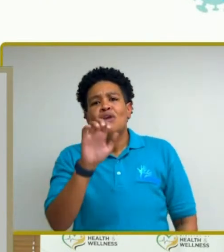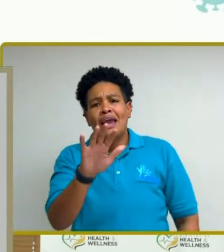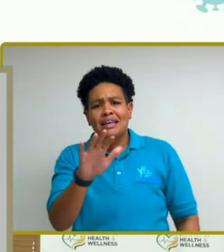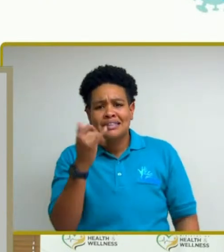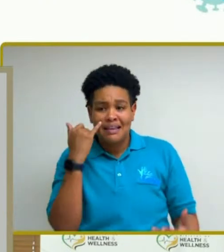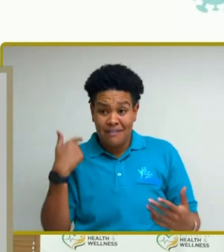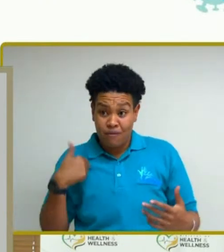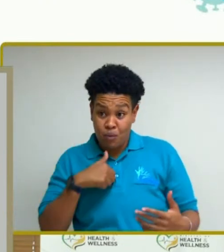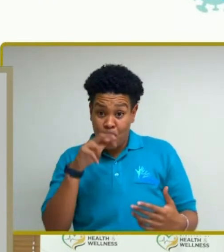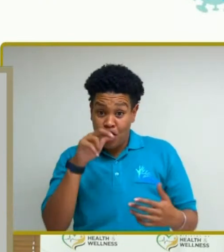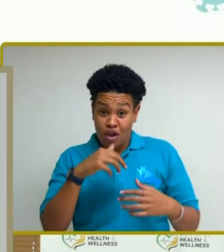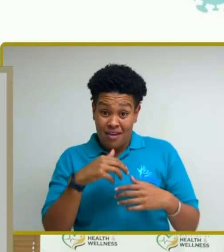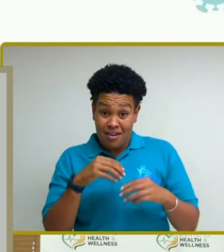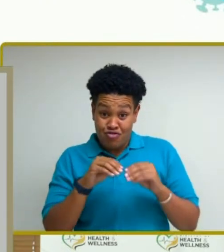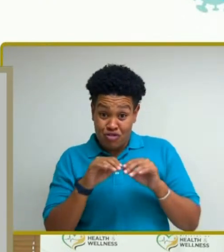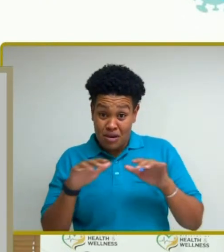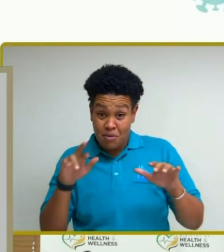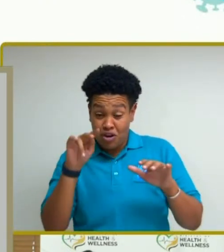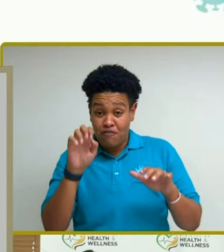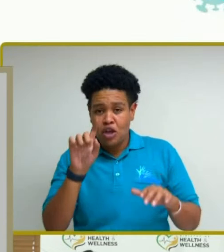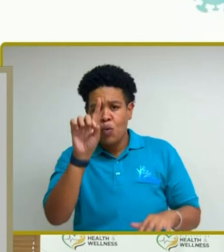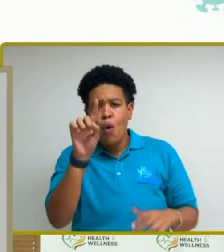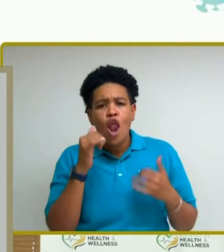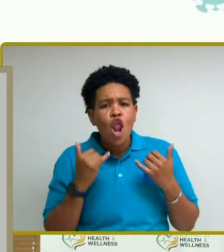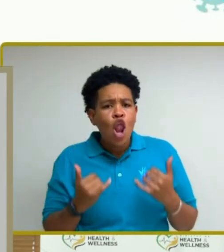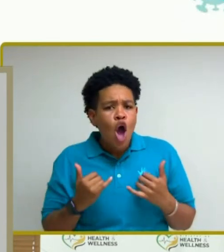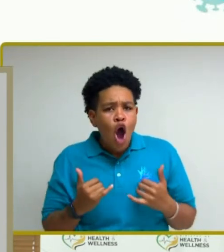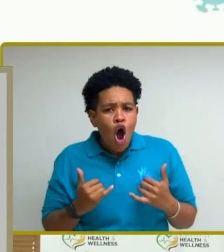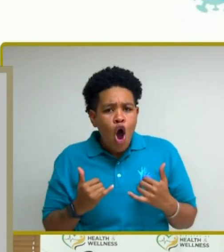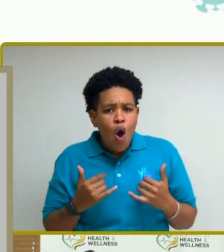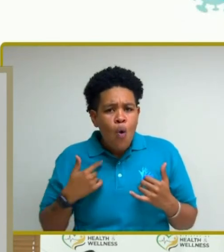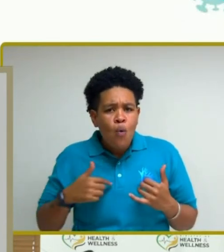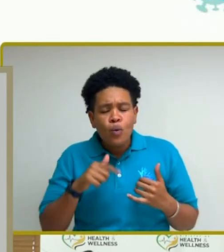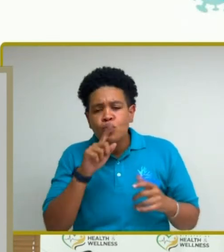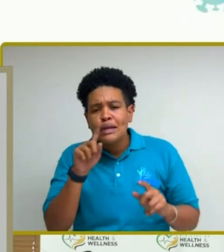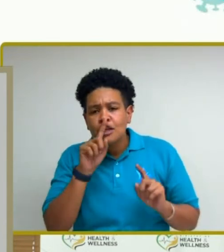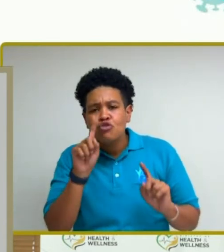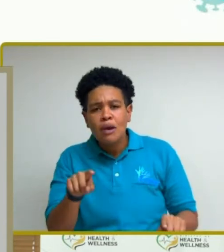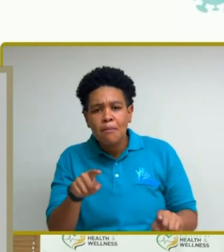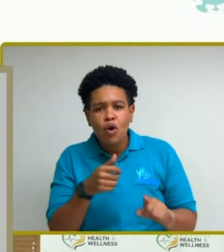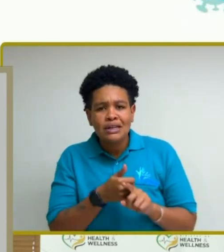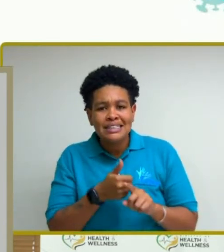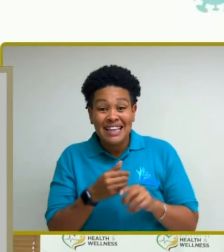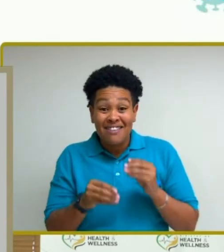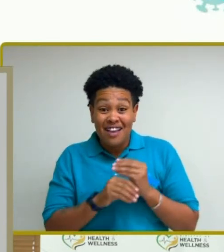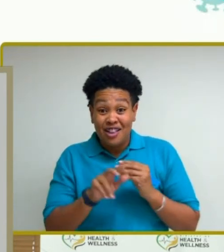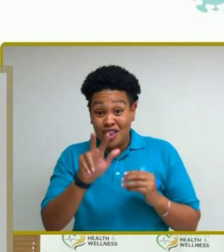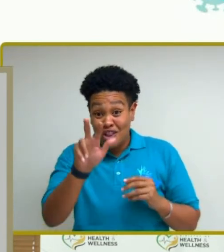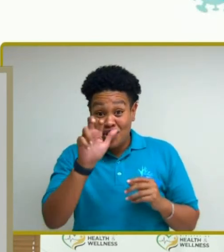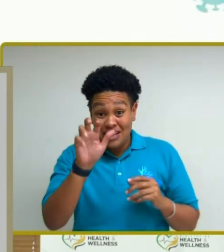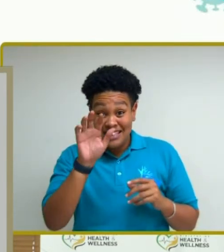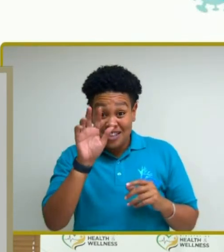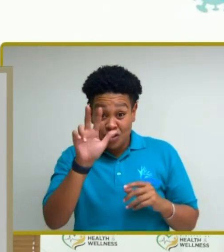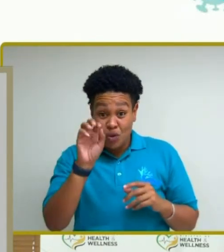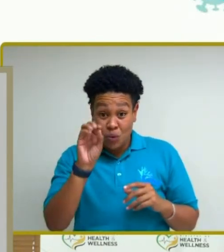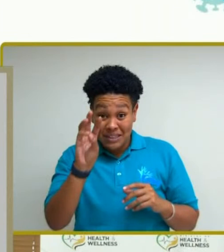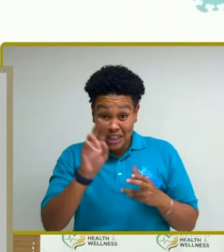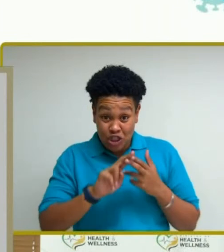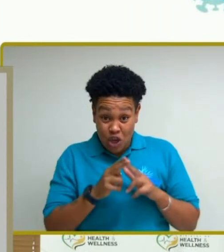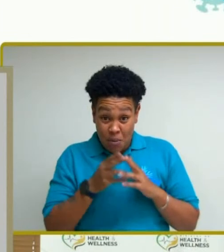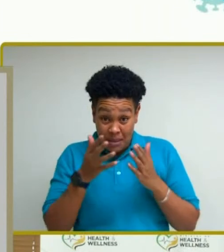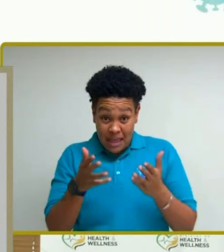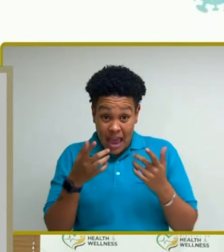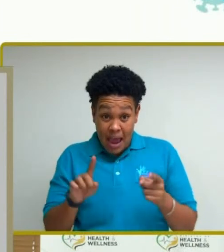at a reproductive rate of 1 now, and we are reporting 306 cases and